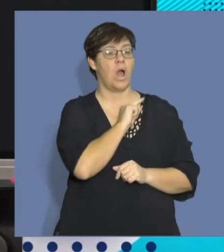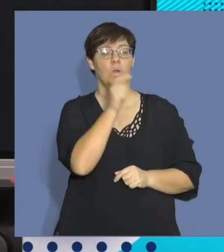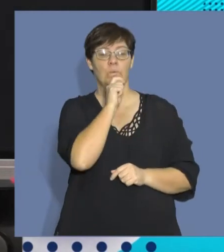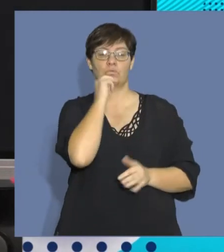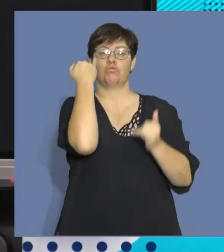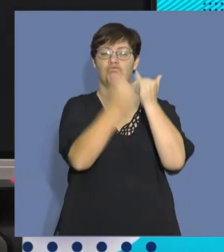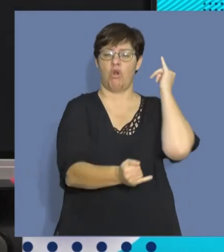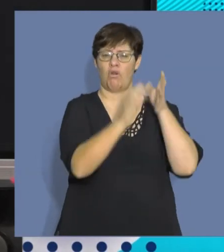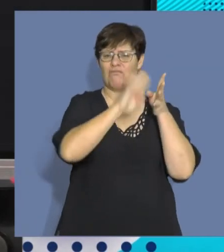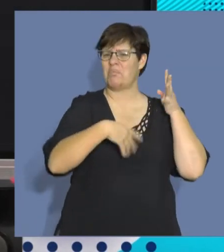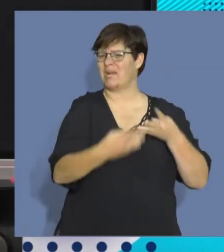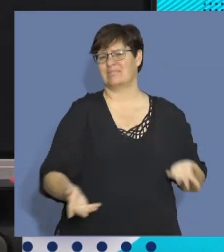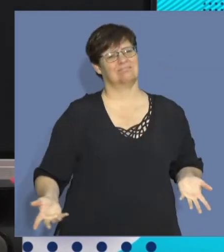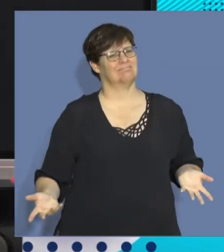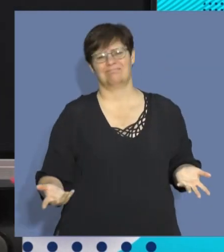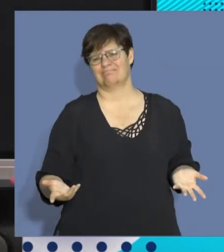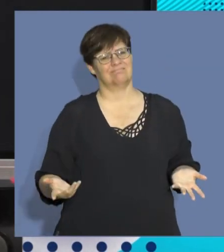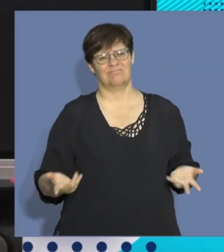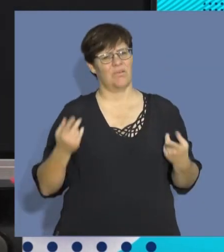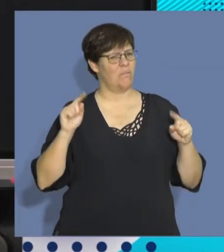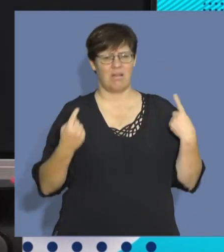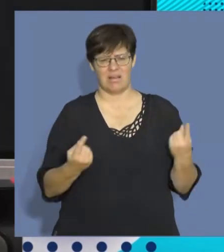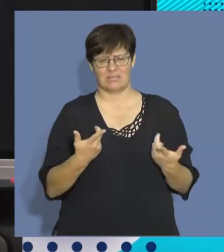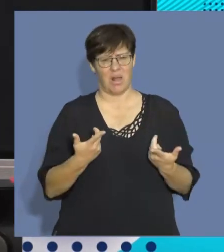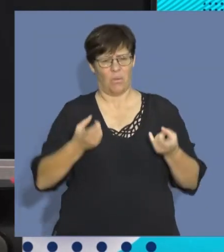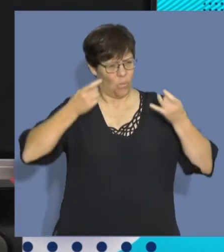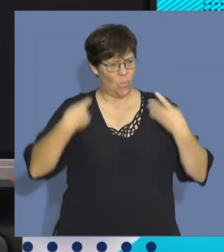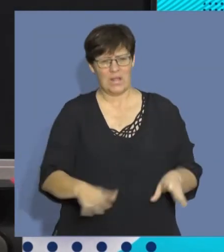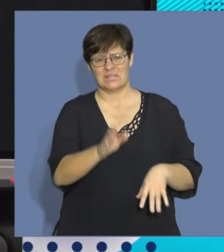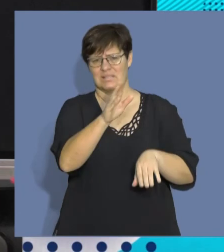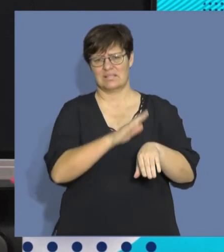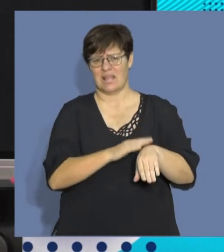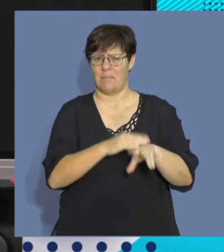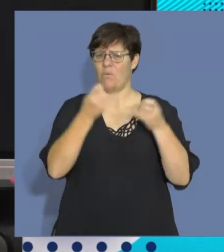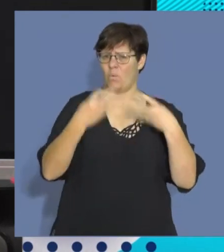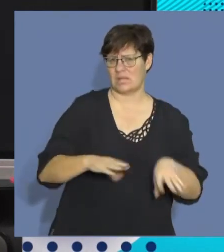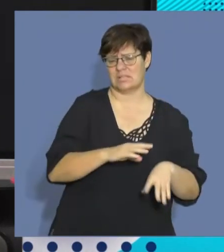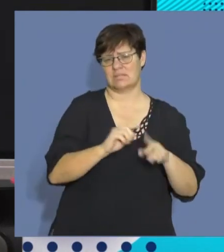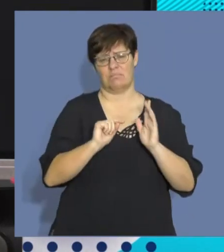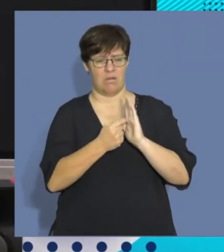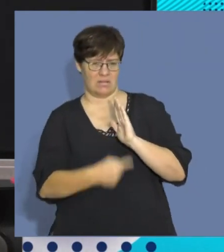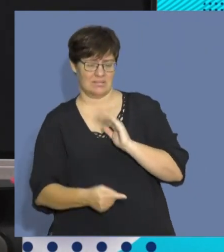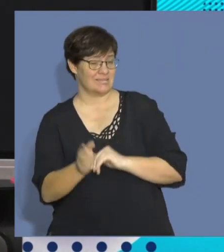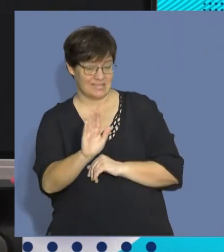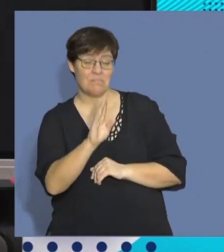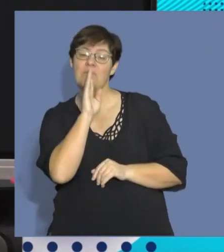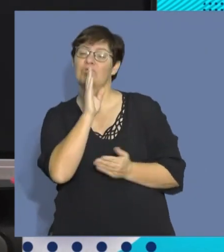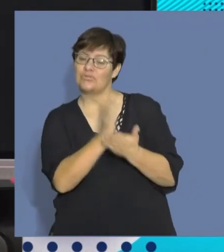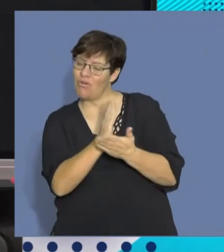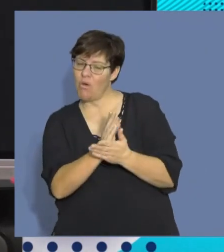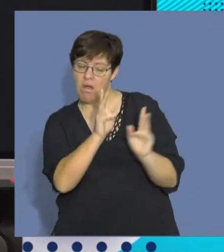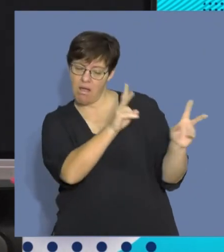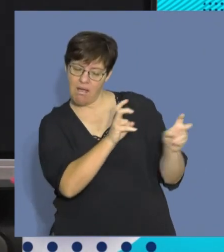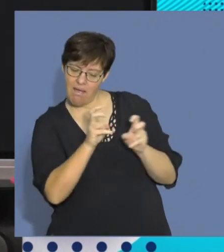formula is, yeah, we can't do that. It's, yeah, we just use the formula from the formula sheet. Let's make sure that we get